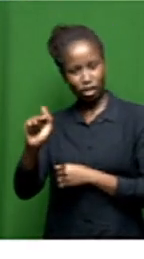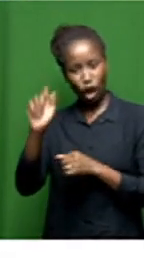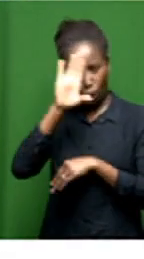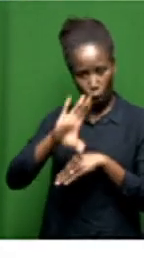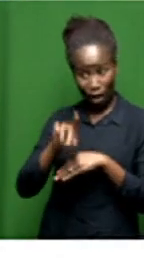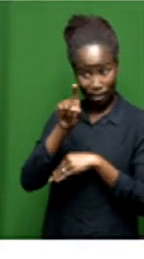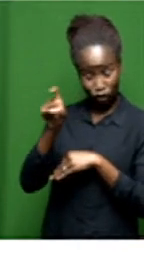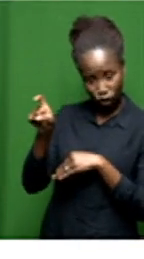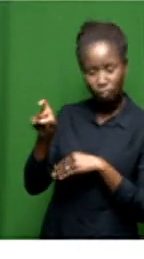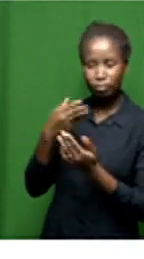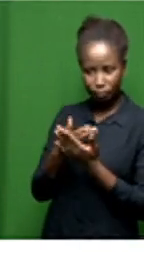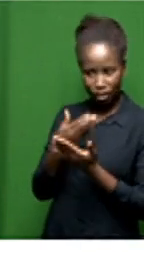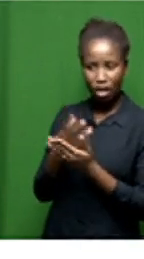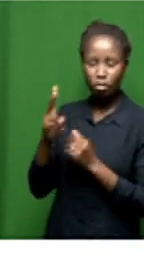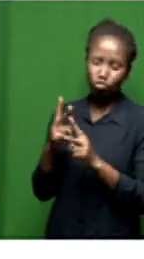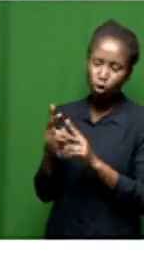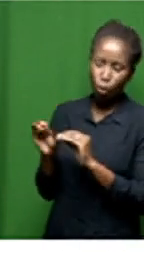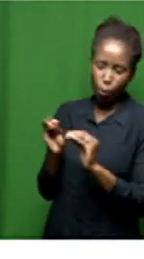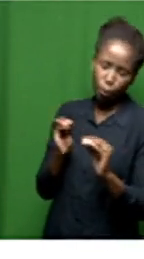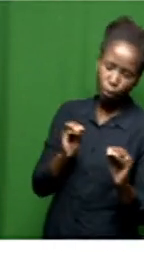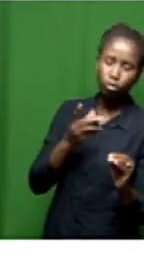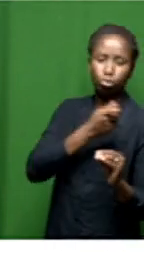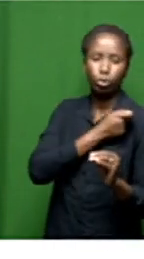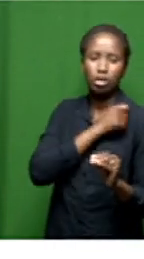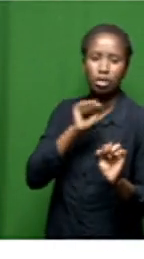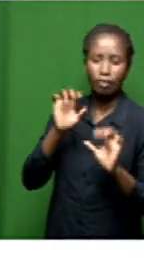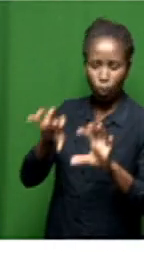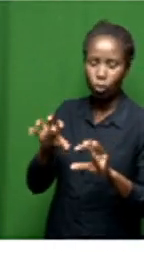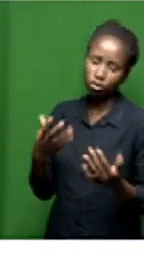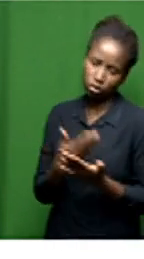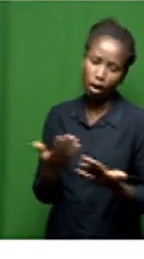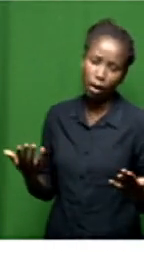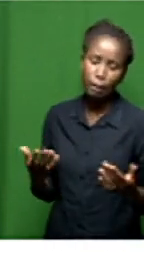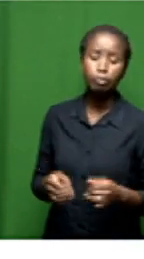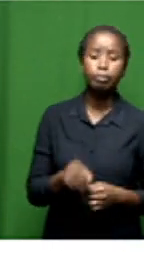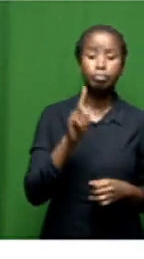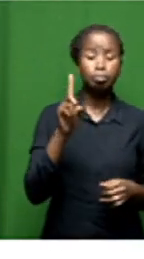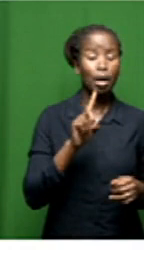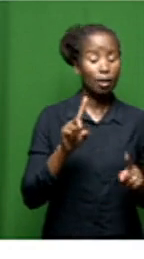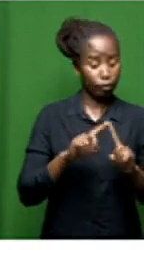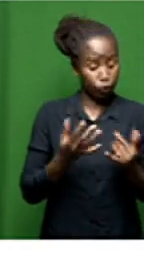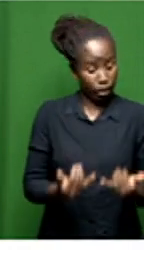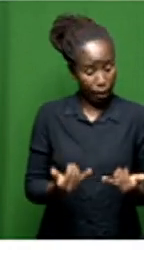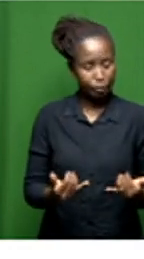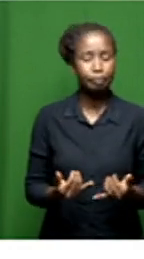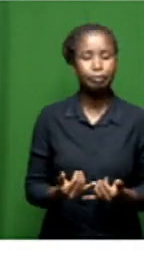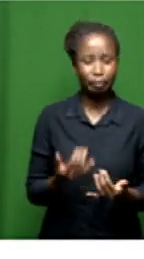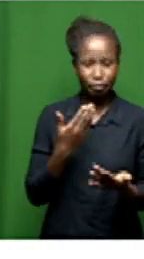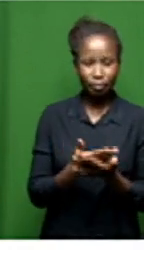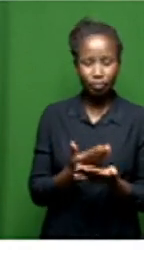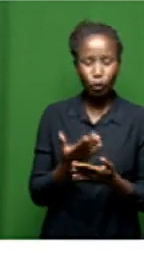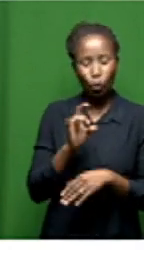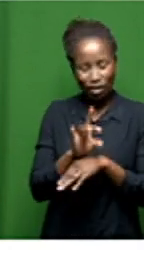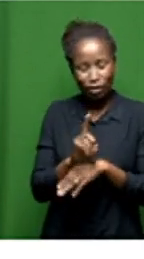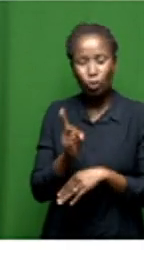to take time towards vaccination maturity of it. So at this moment, we advise consultation.